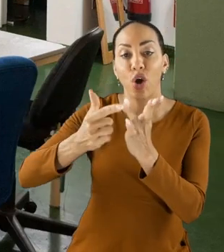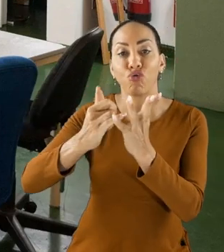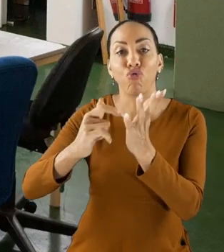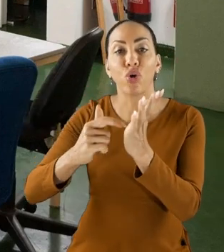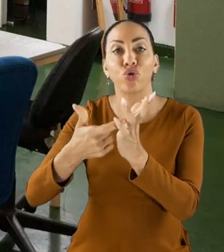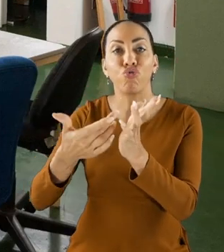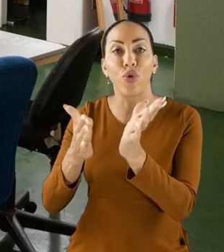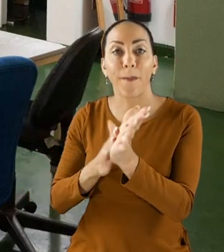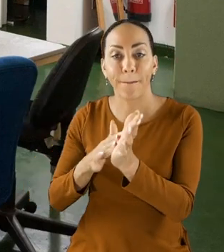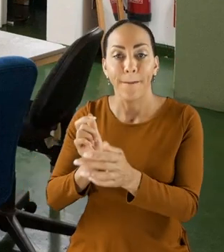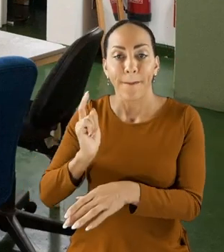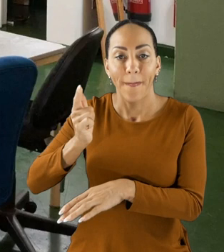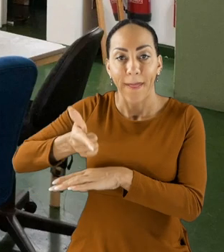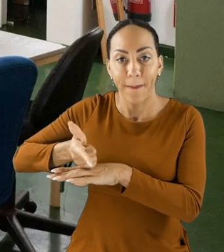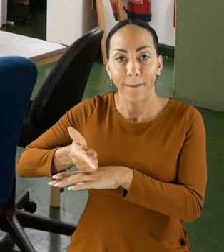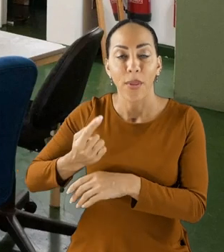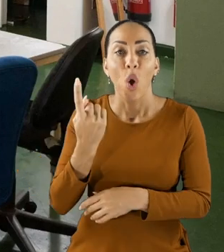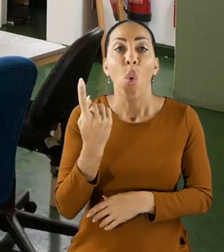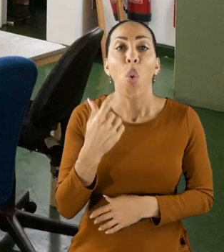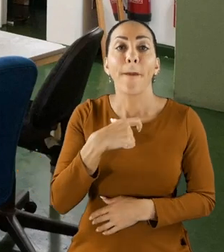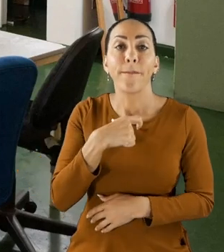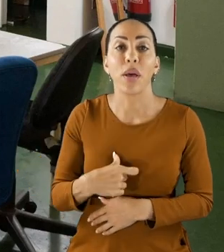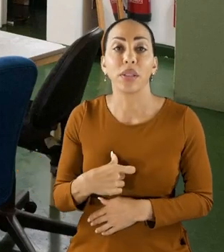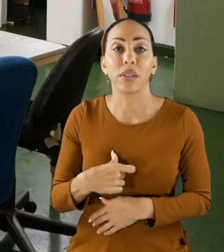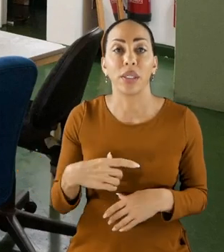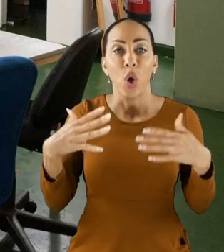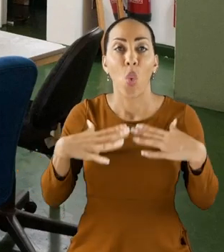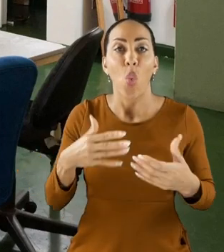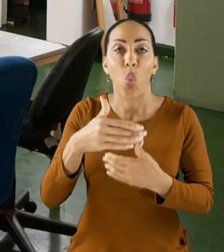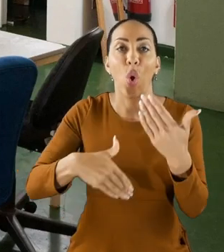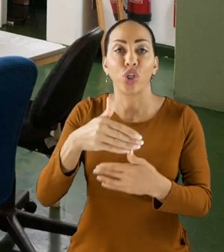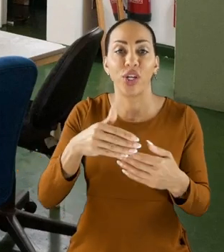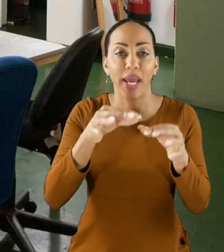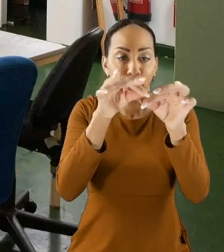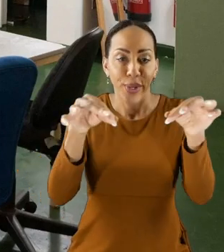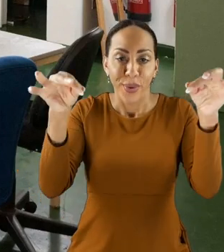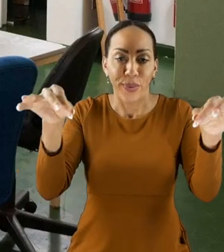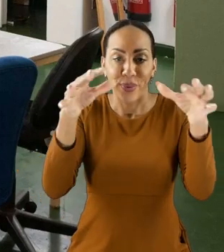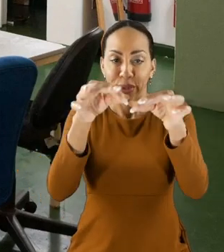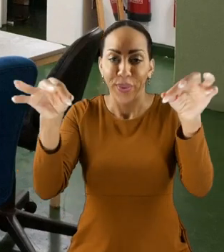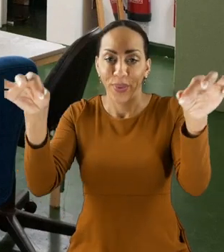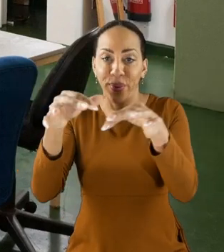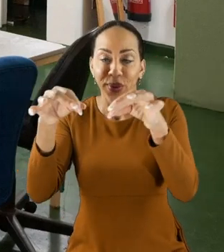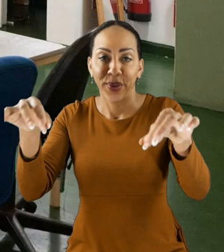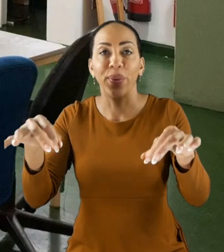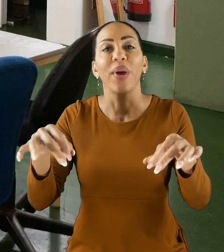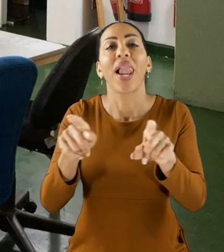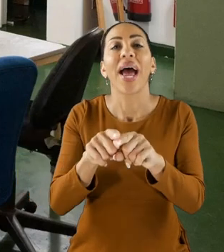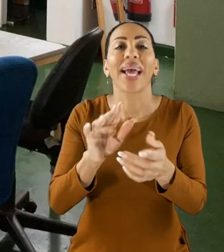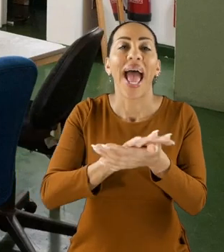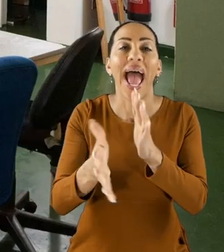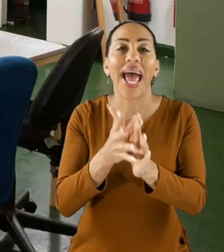the camera input of a rostrum camera. This wasn't recorded, this was all done live. So one person is actually hanging up the washing, making this